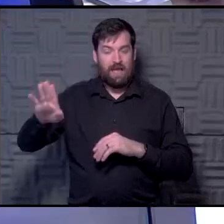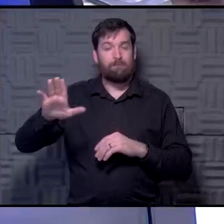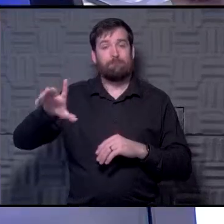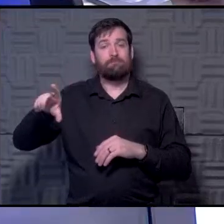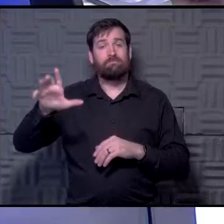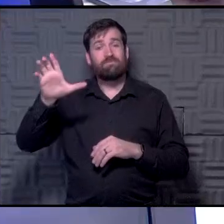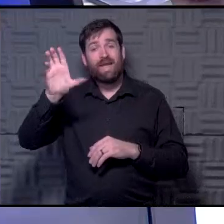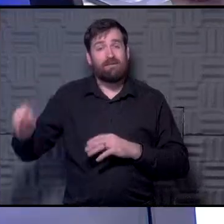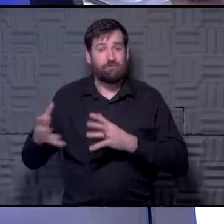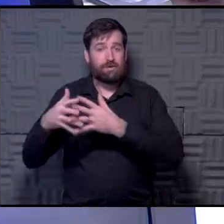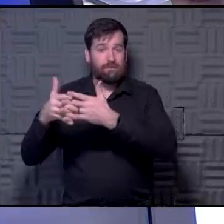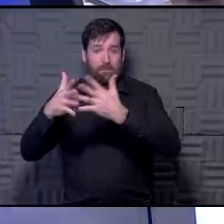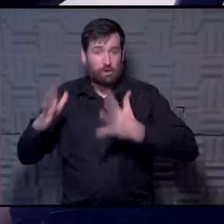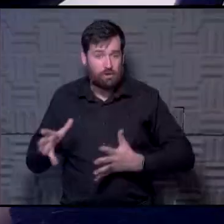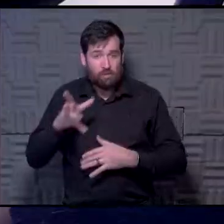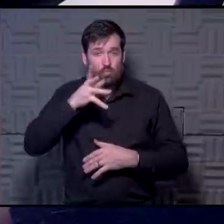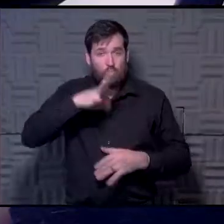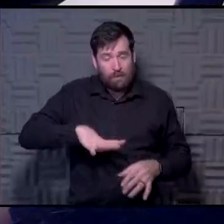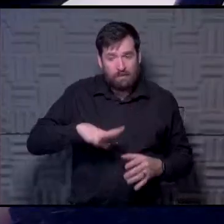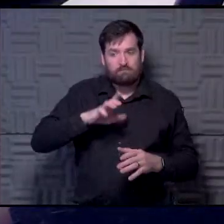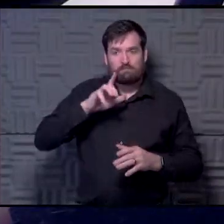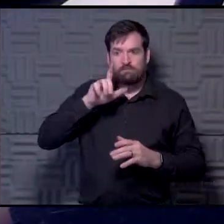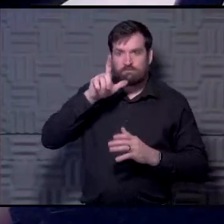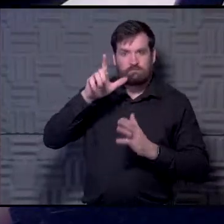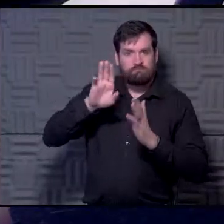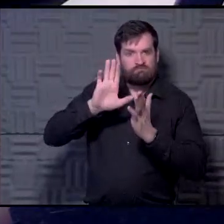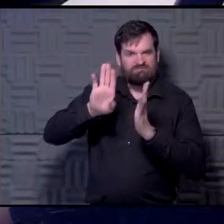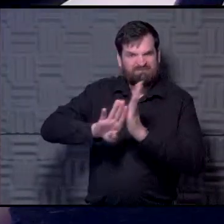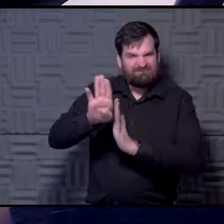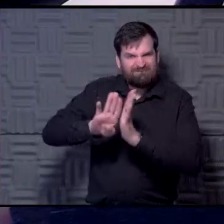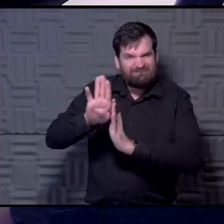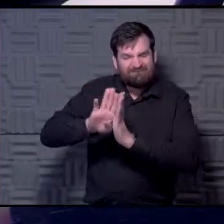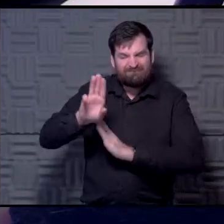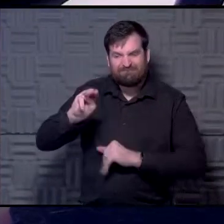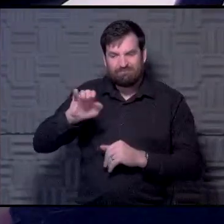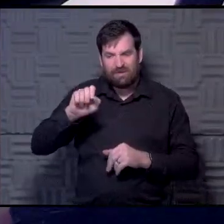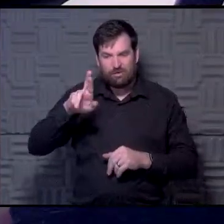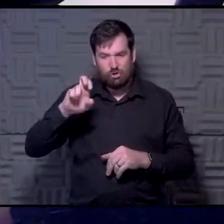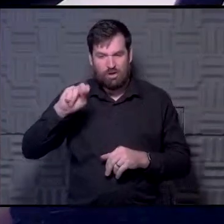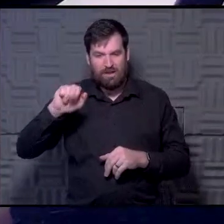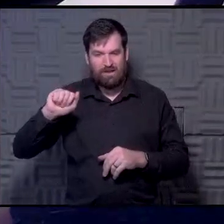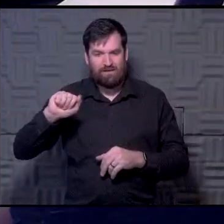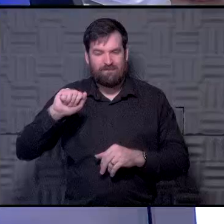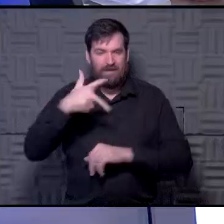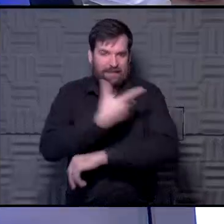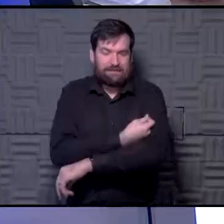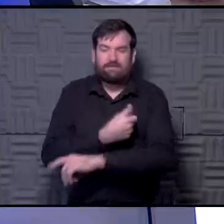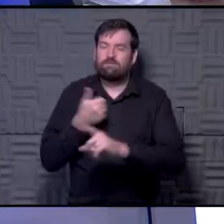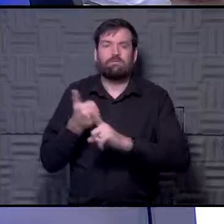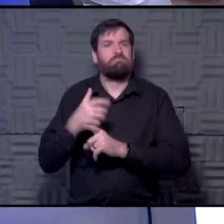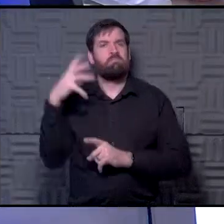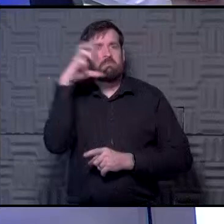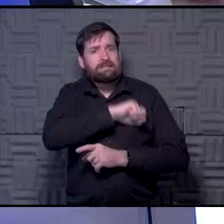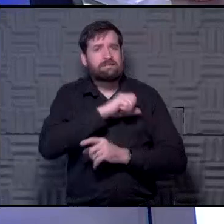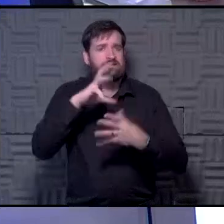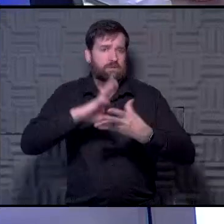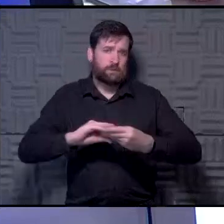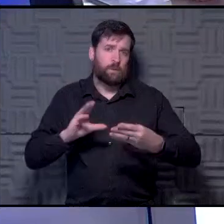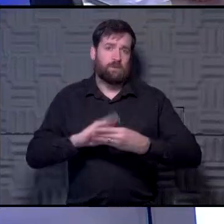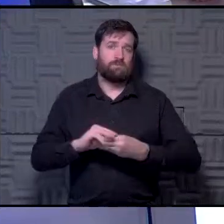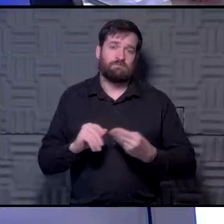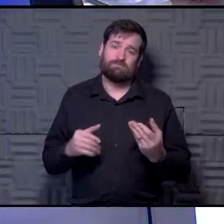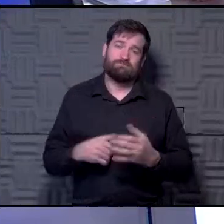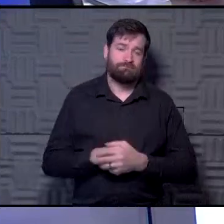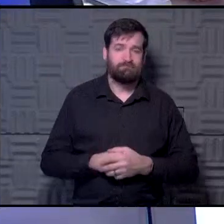who helped develop the Moderna vaccine. Where is that story? To me, those are the kind of things that sometimes we miss when we have the opportunity to try